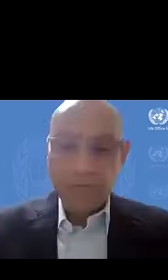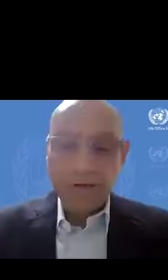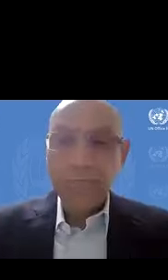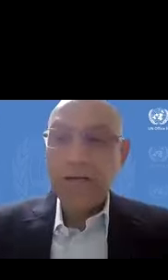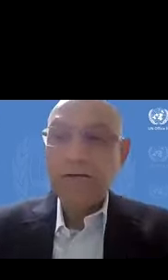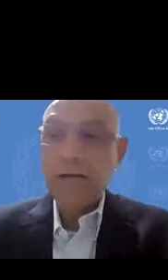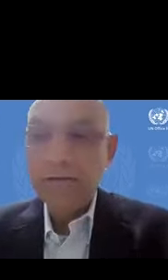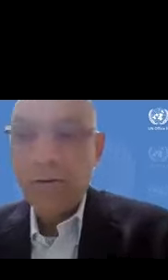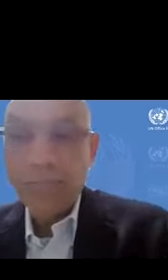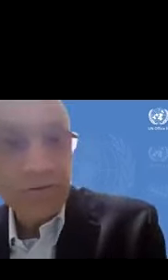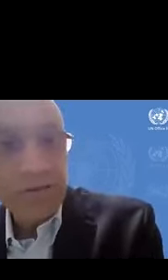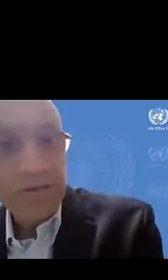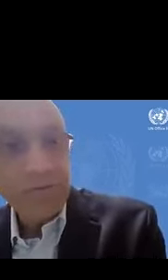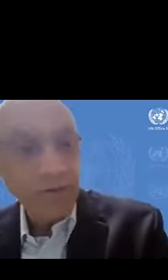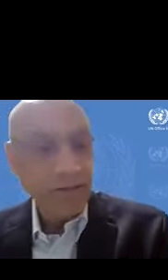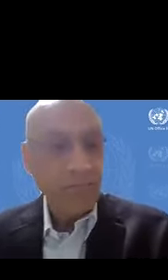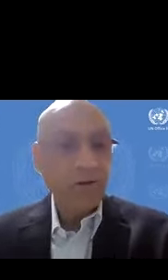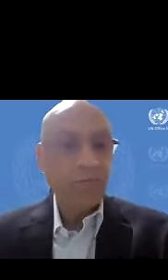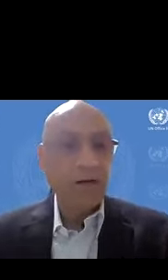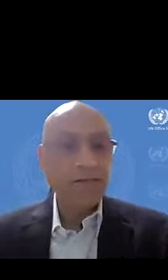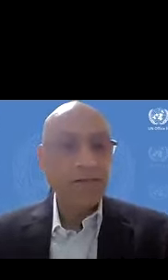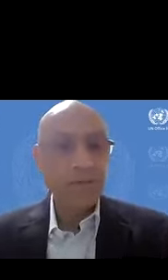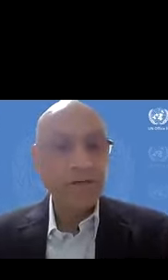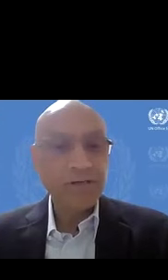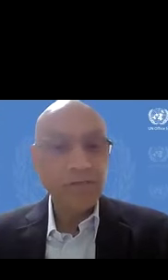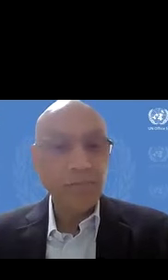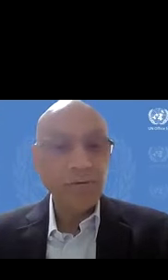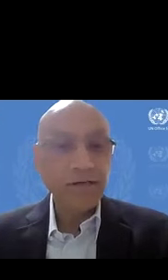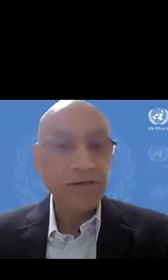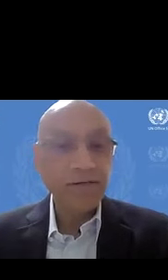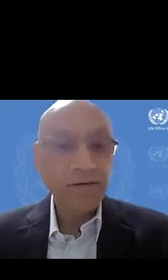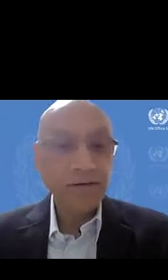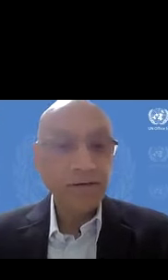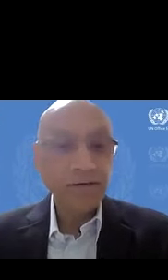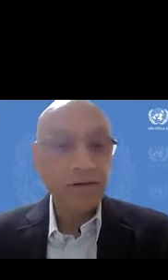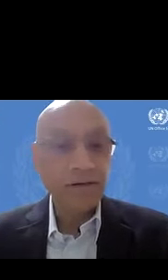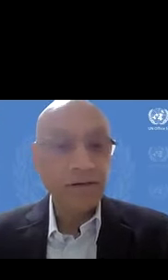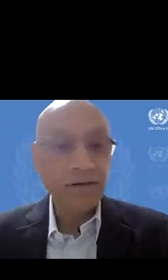So let me take this opportunity to welcome all the participants. I see more than